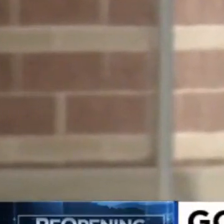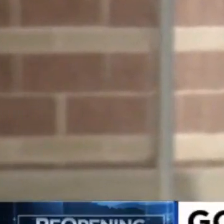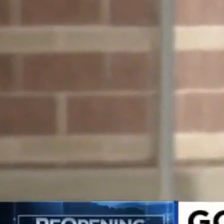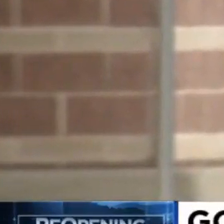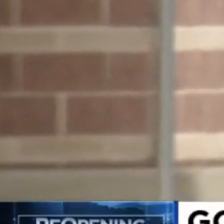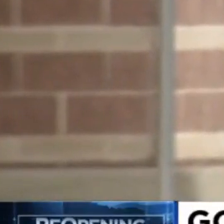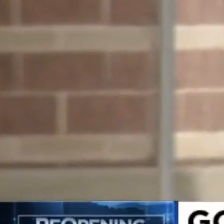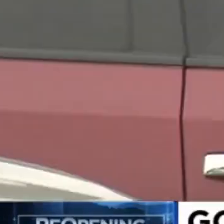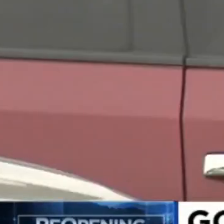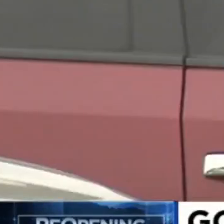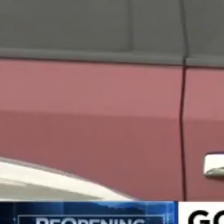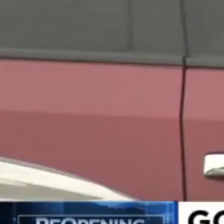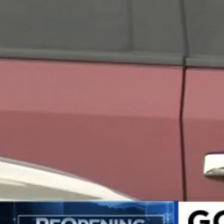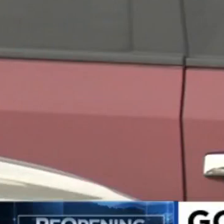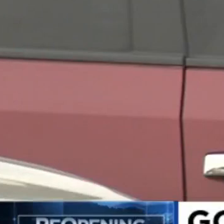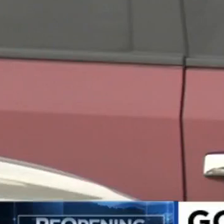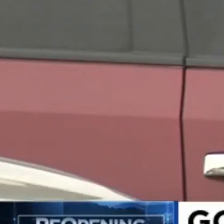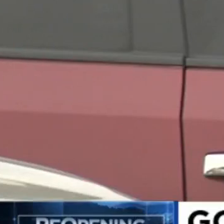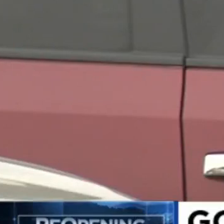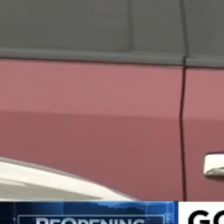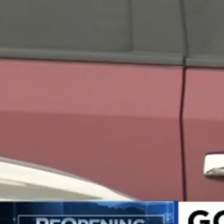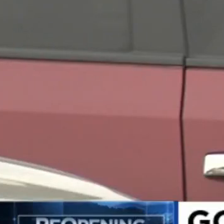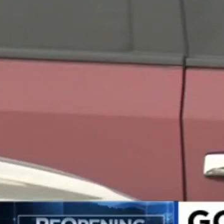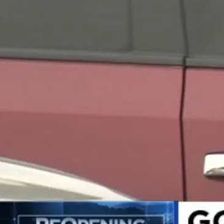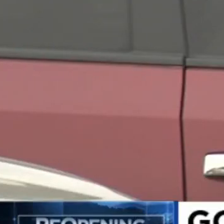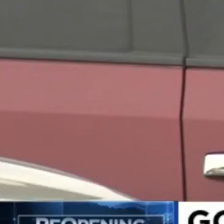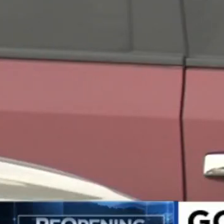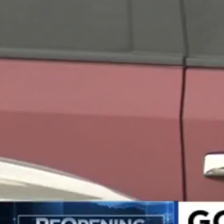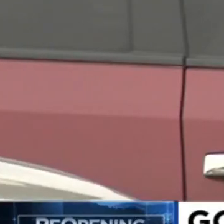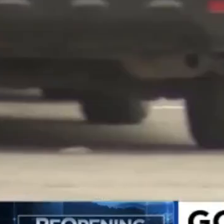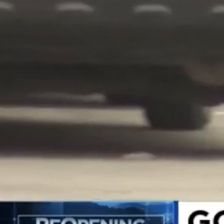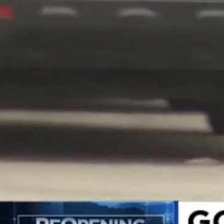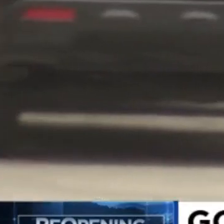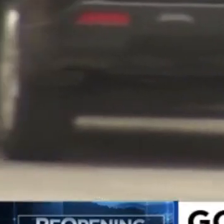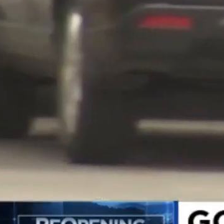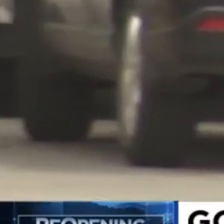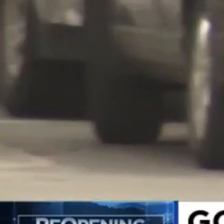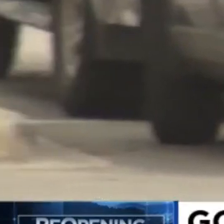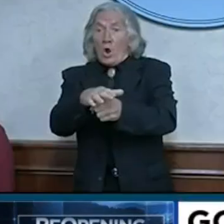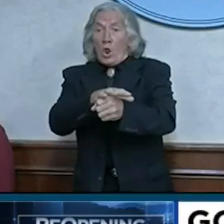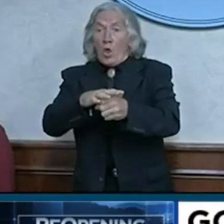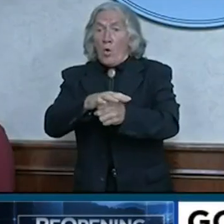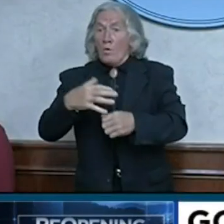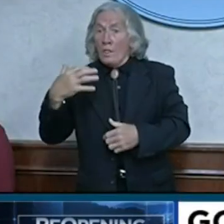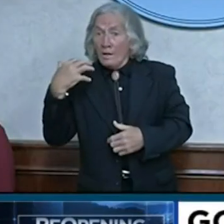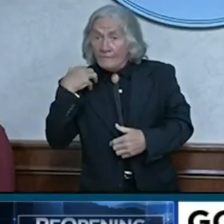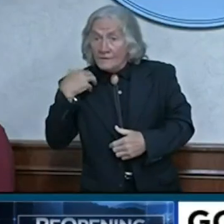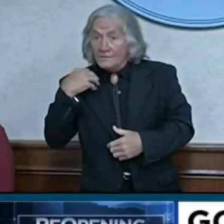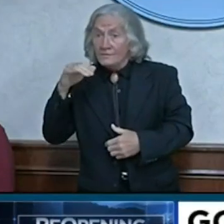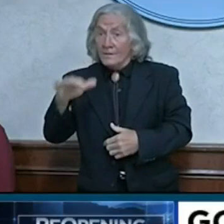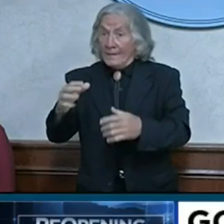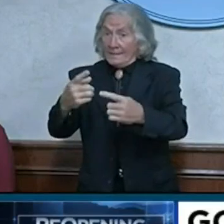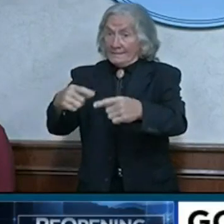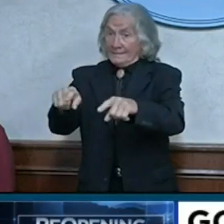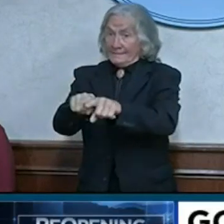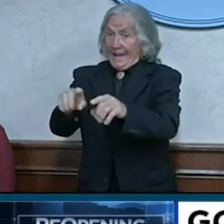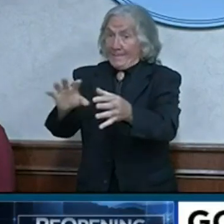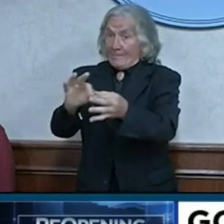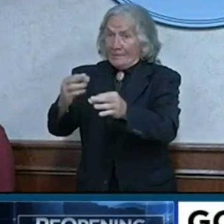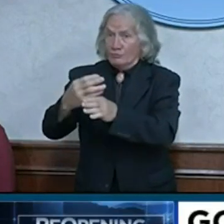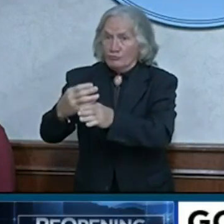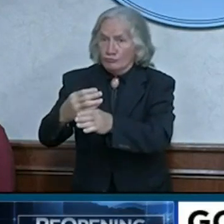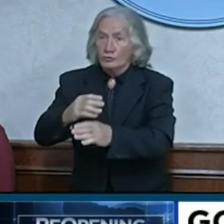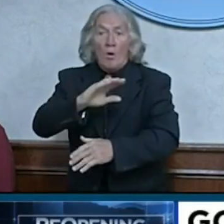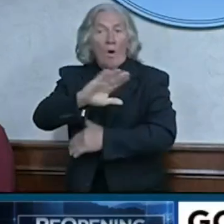them, something Bexar County Judge Nelson Wolf and Mayor Ron Nuremberg have now specifically requested. When asked by a reporter about other